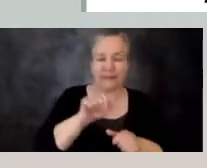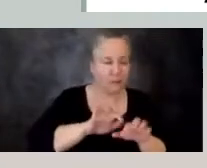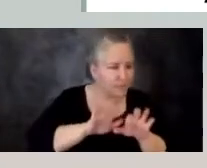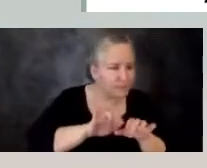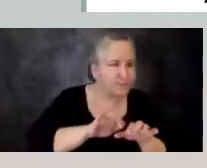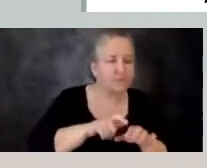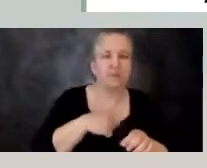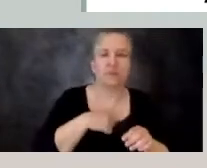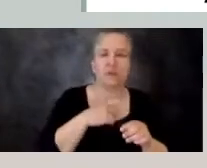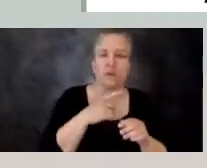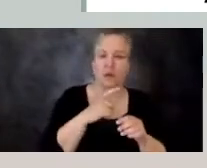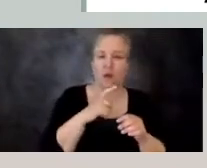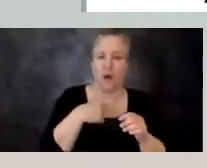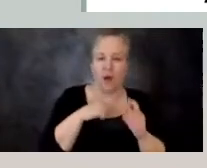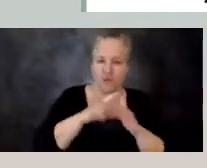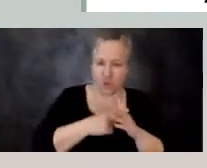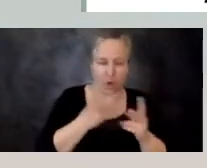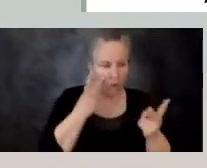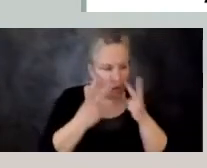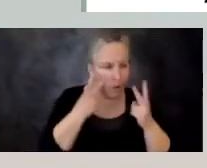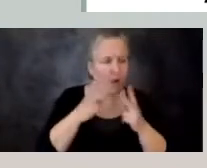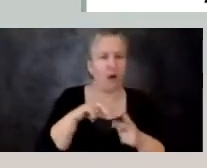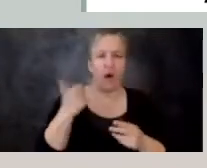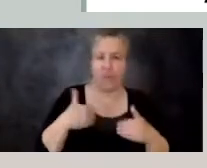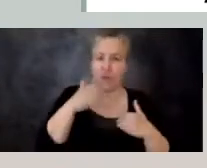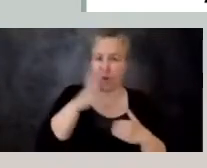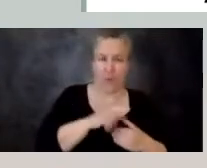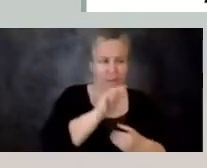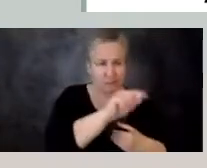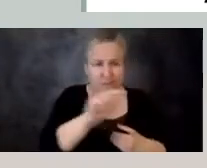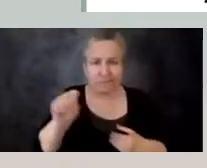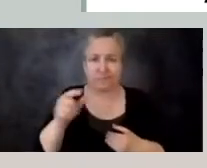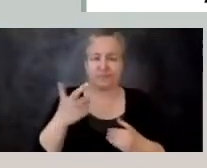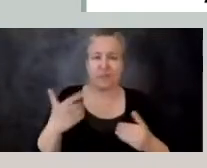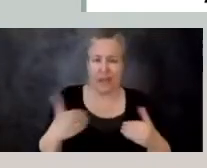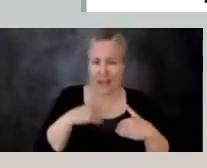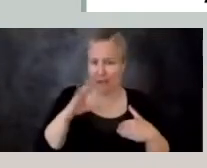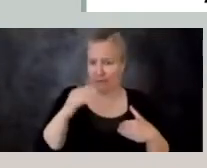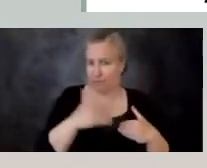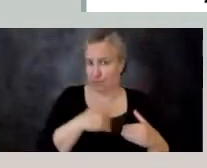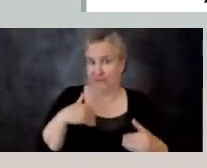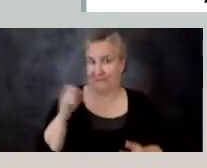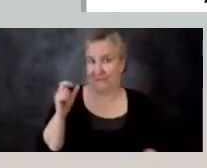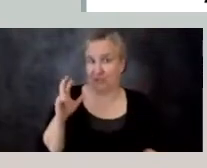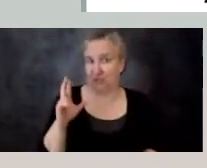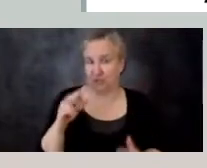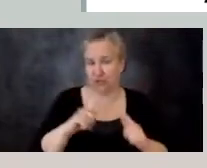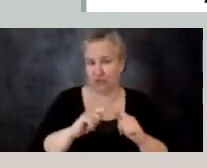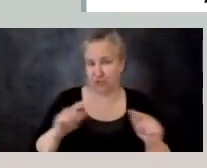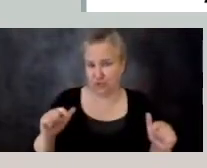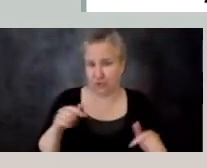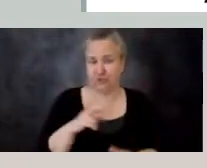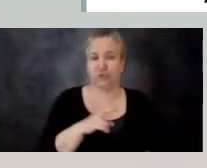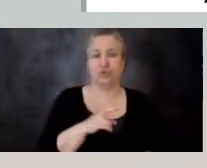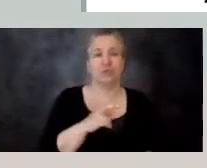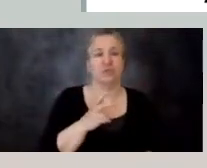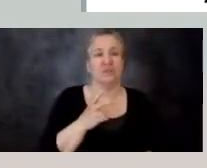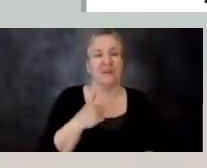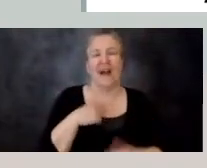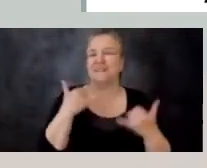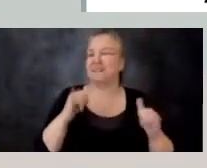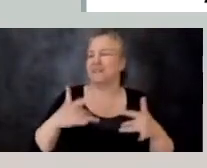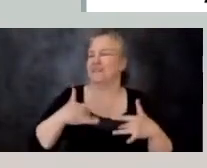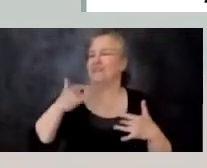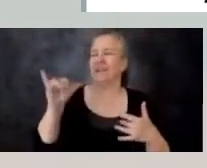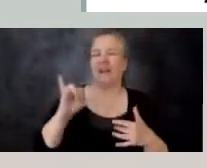started, you know, seeing other young women having breast cancer and things like that, which I still feel like it's a little